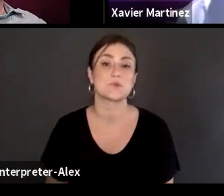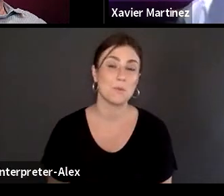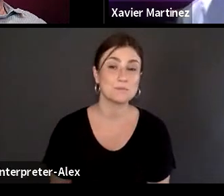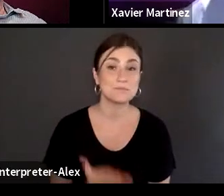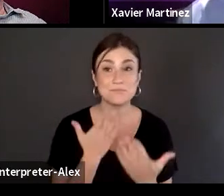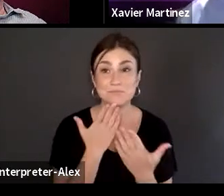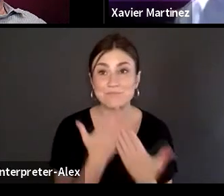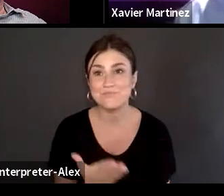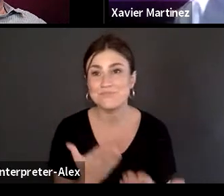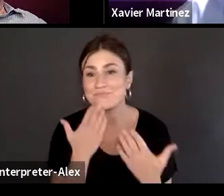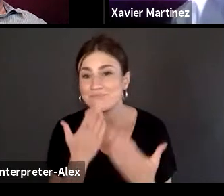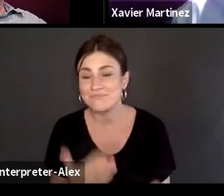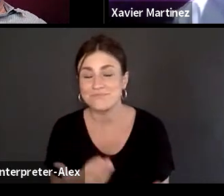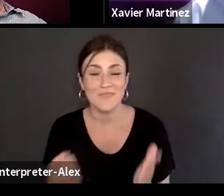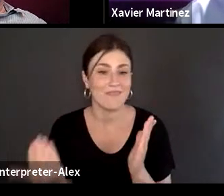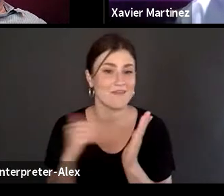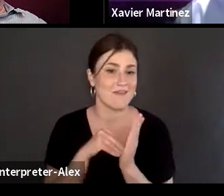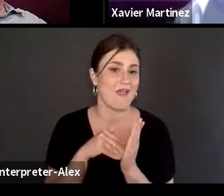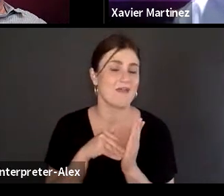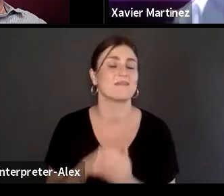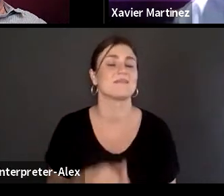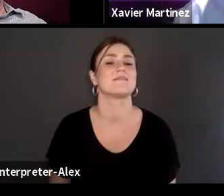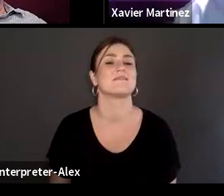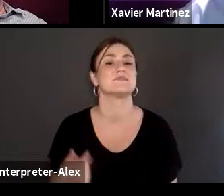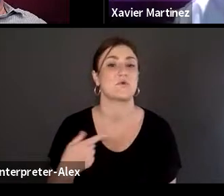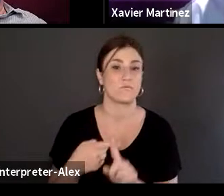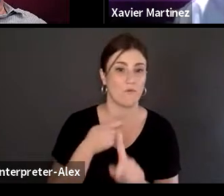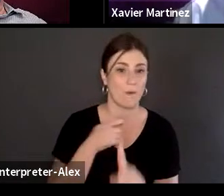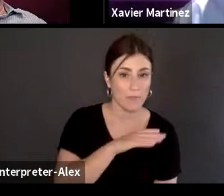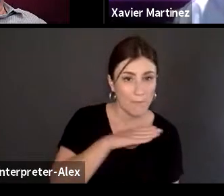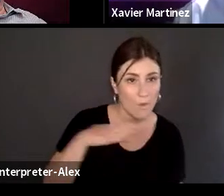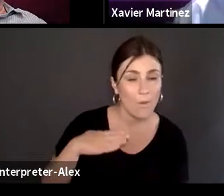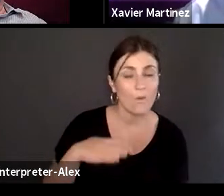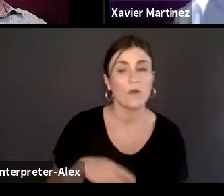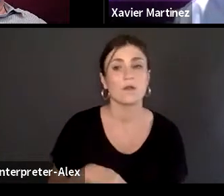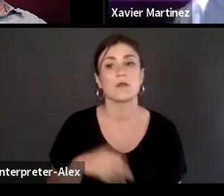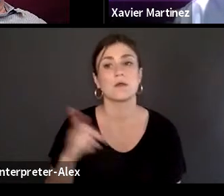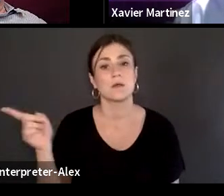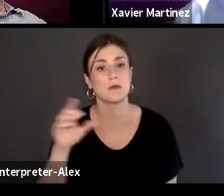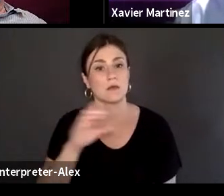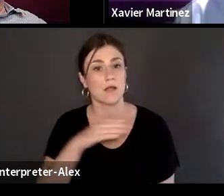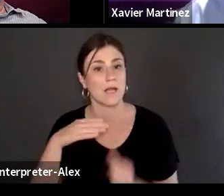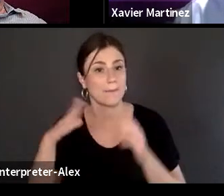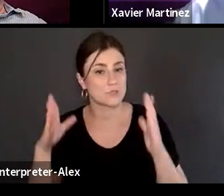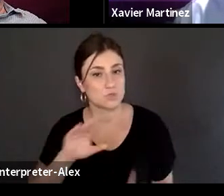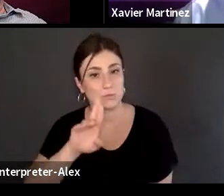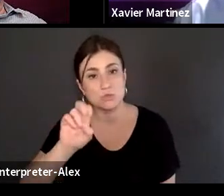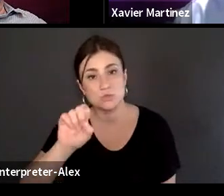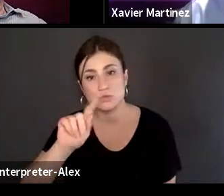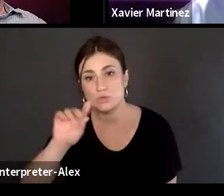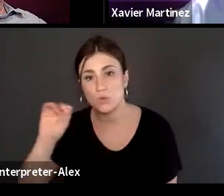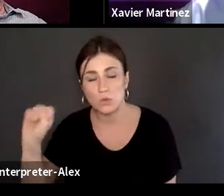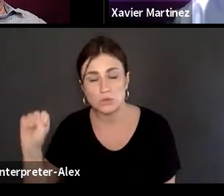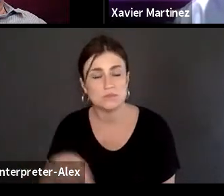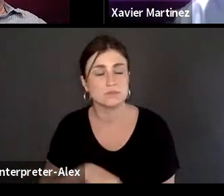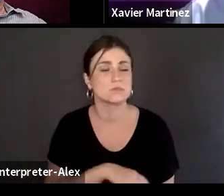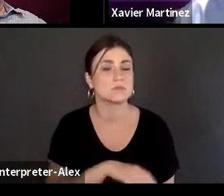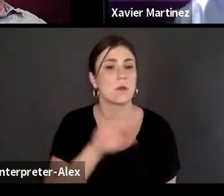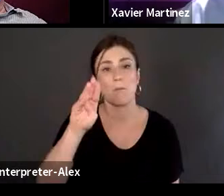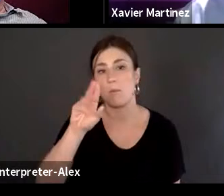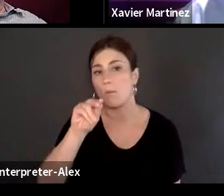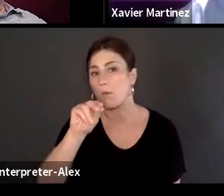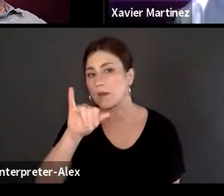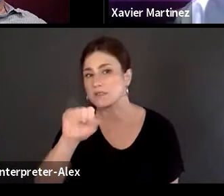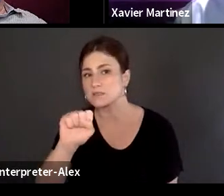of the Board of County Commissioners, myself, Commissioner Bustos, Commissioner Moises Morales, newly